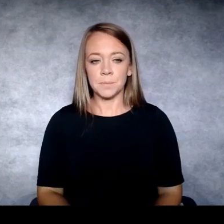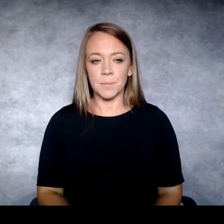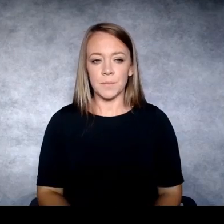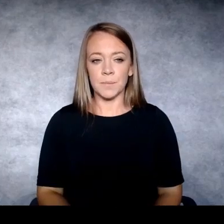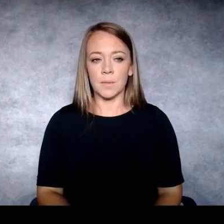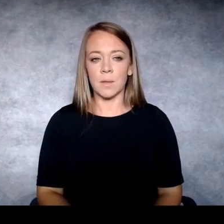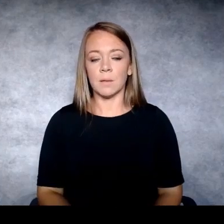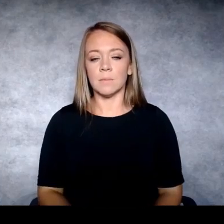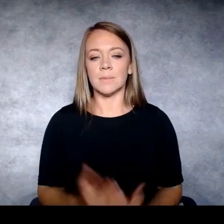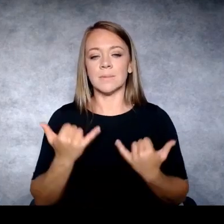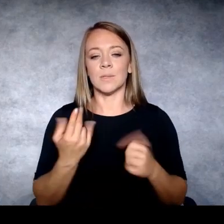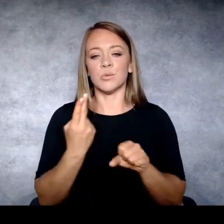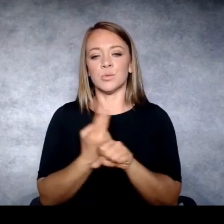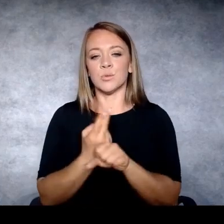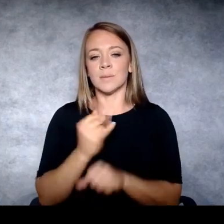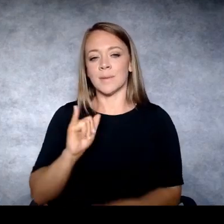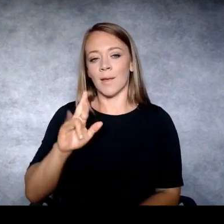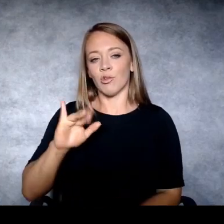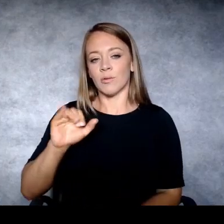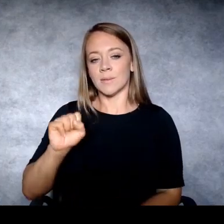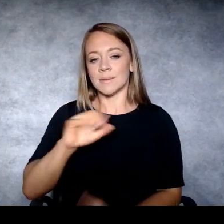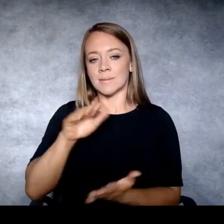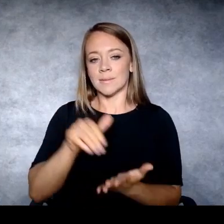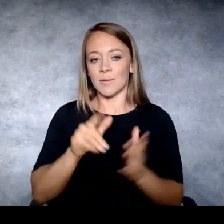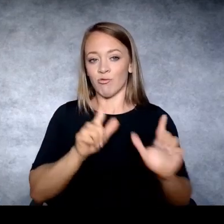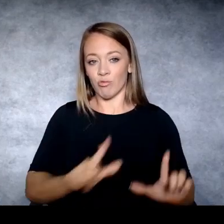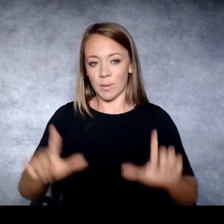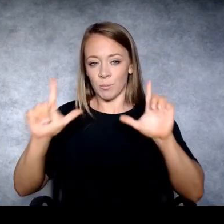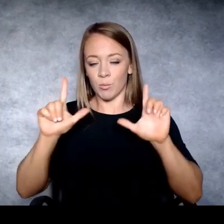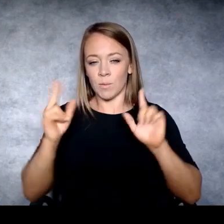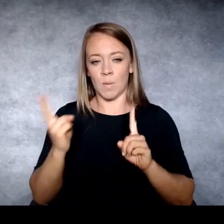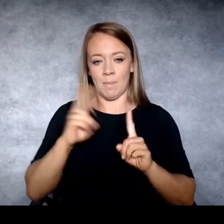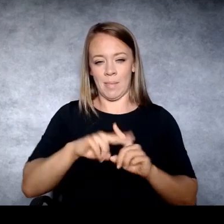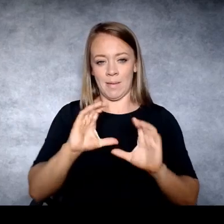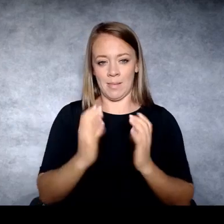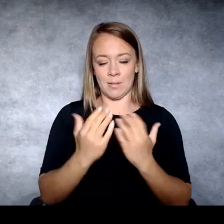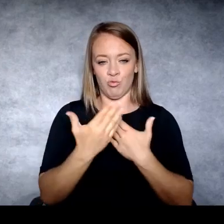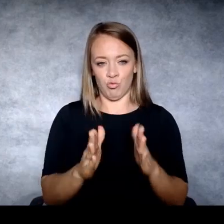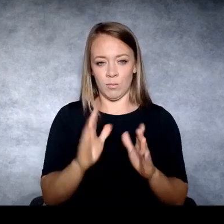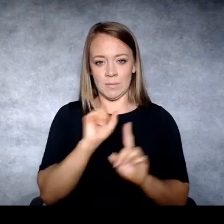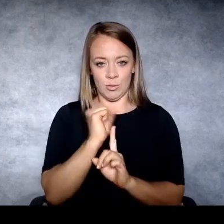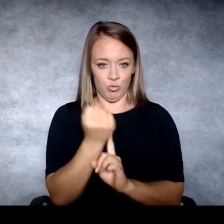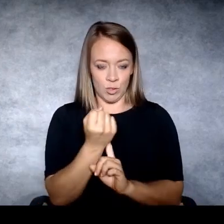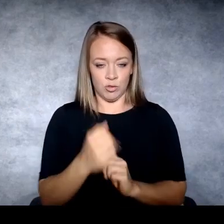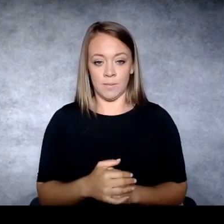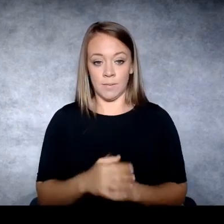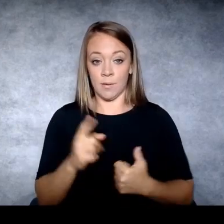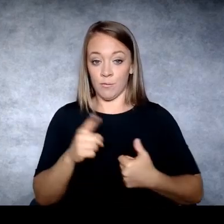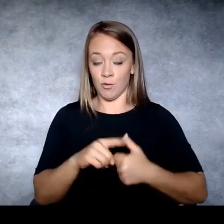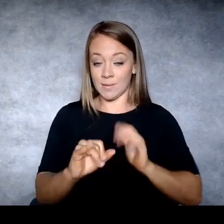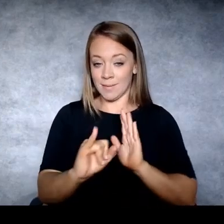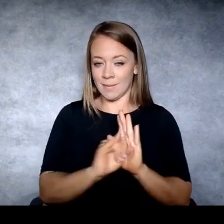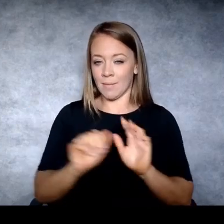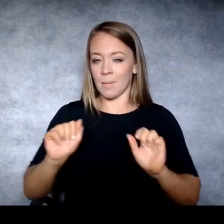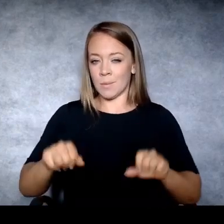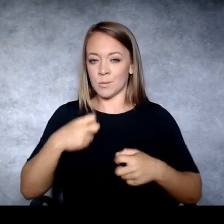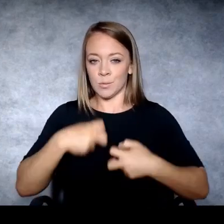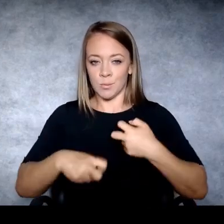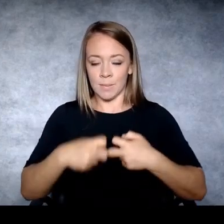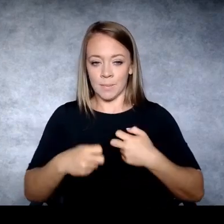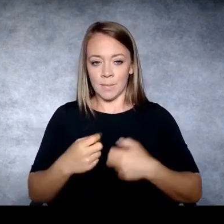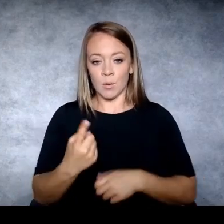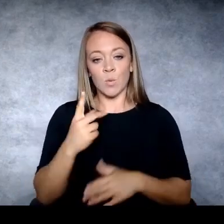Let's use the IRIS Center framework and apply it to a classroom scenario. First, identify the potential problem. A